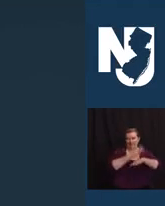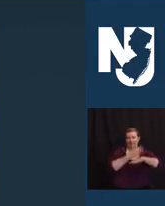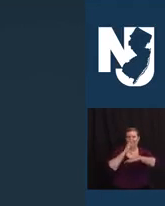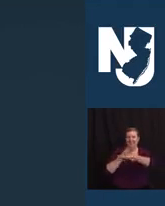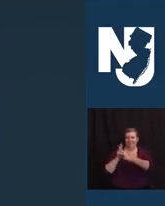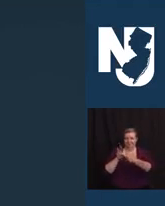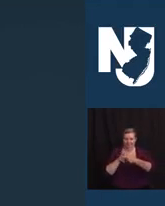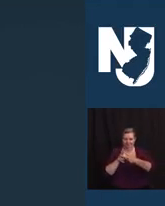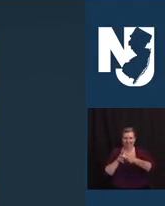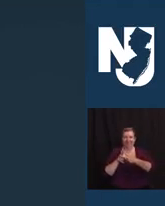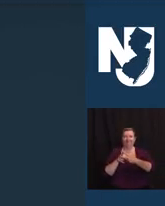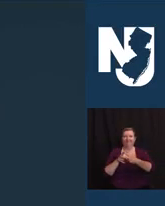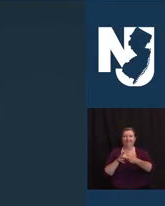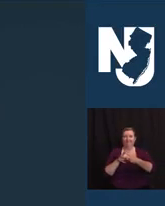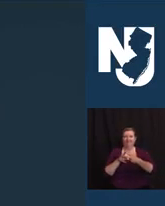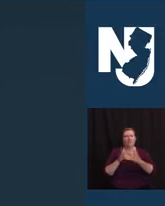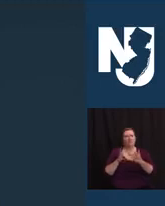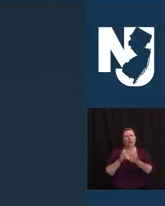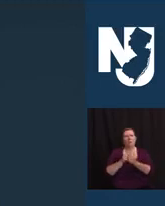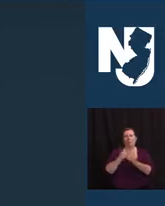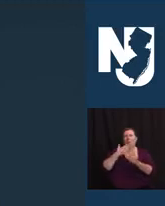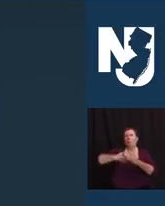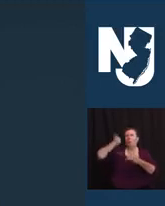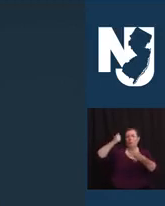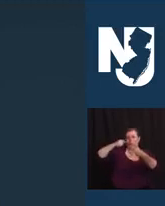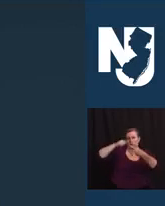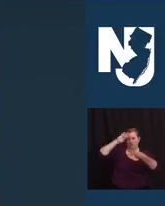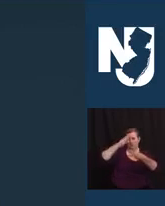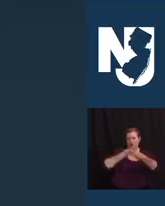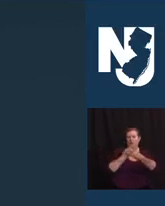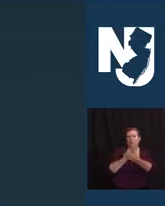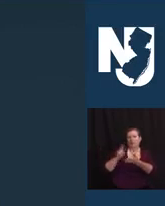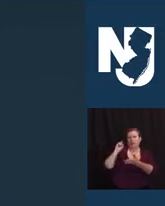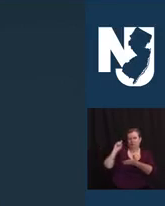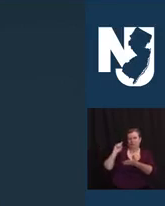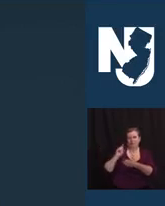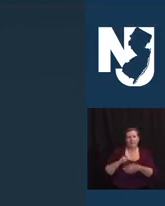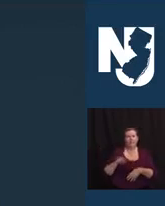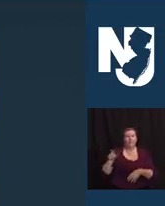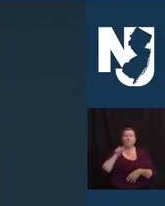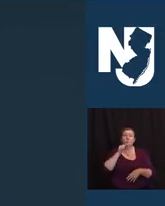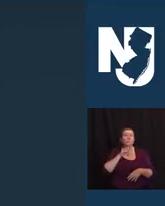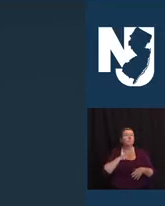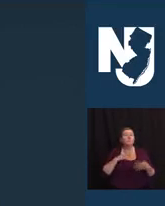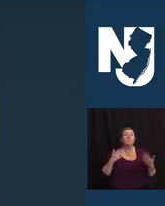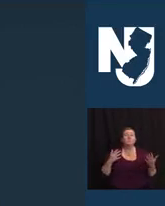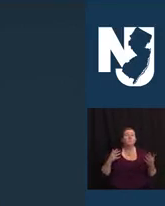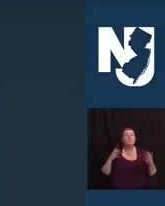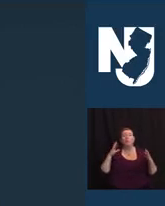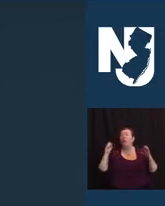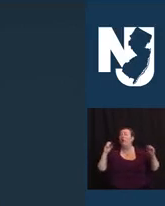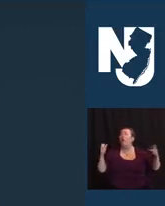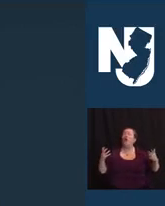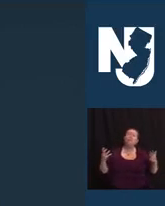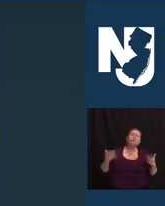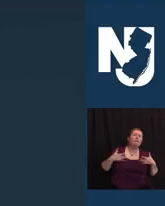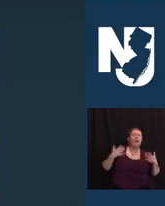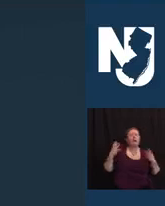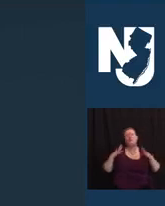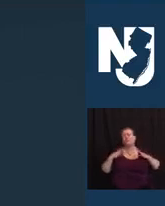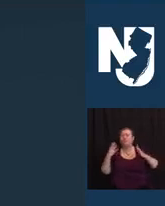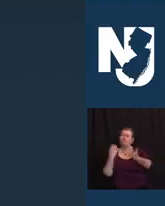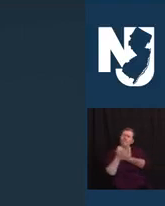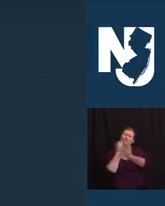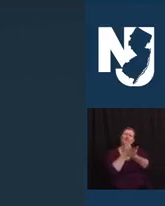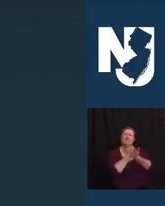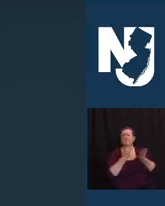of speaking last week, and Kiho. Chuck Cha wasn't one to take lavish vacations or buy expensive things. She'd much rather